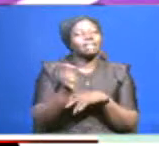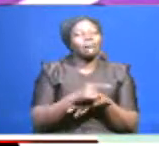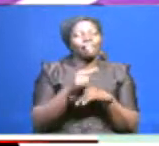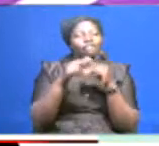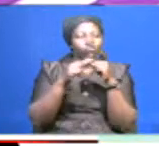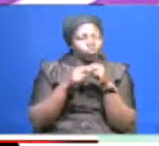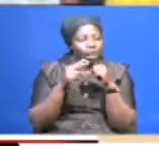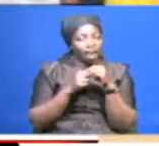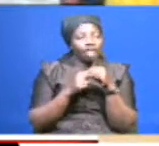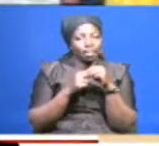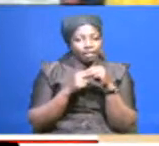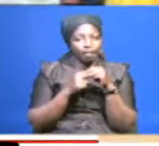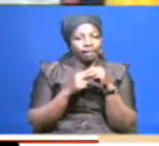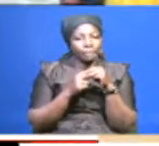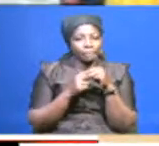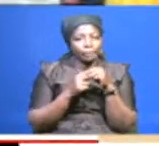7